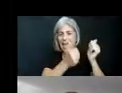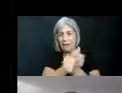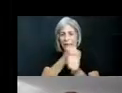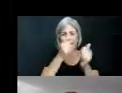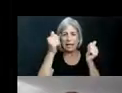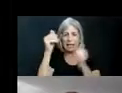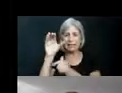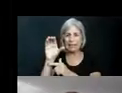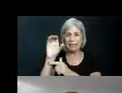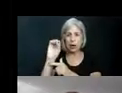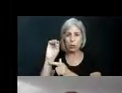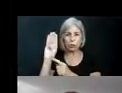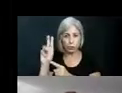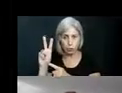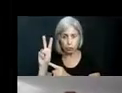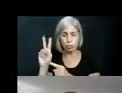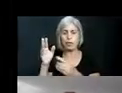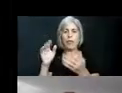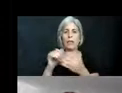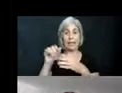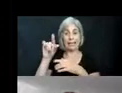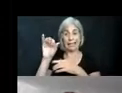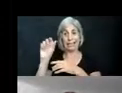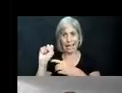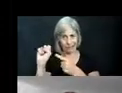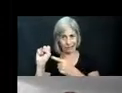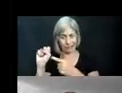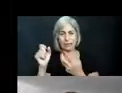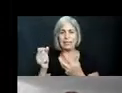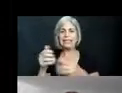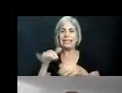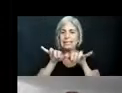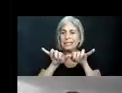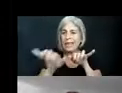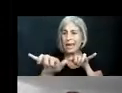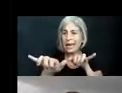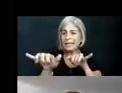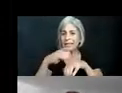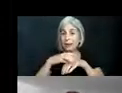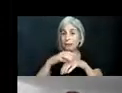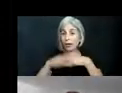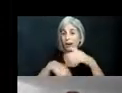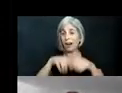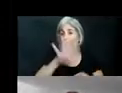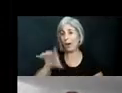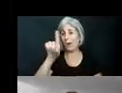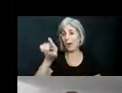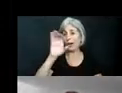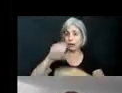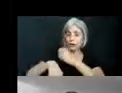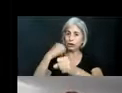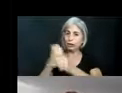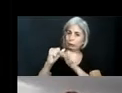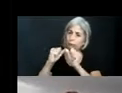dioxide, which is the main greenhouse gas, stays in the atmosphere for about 100 years and it traps